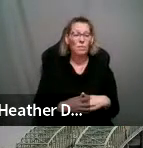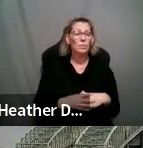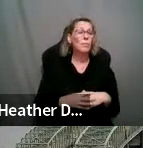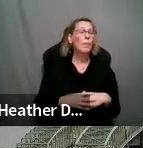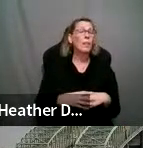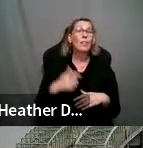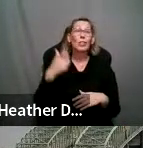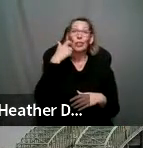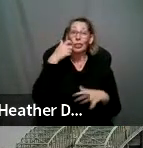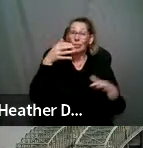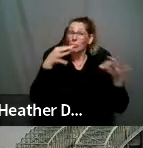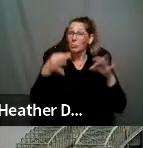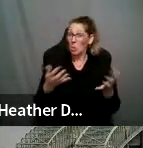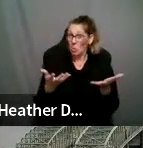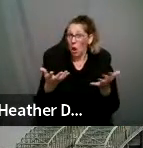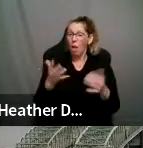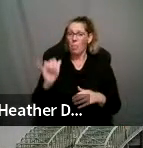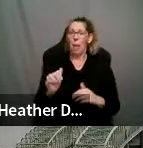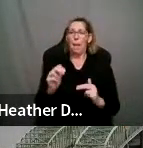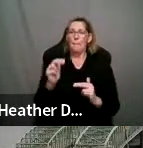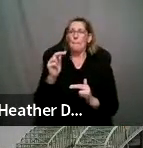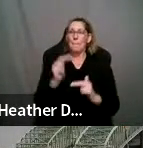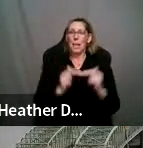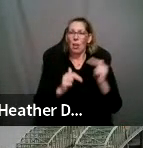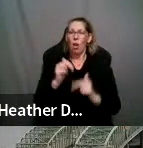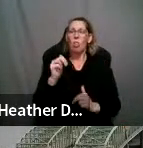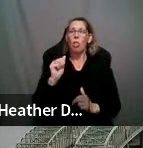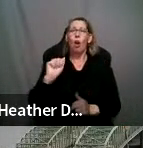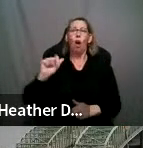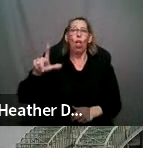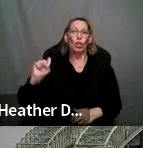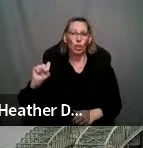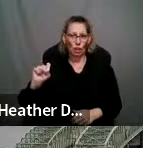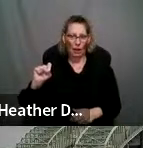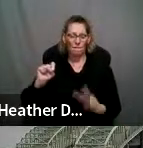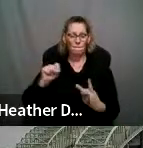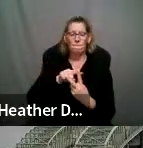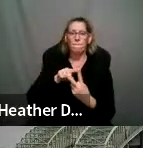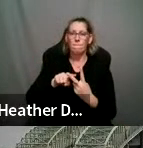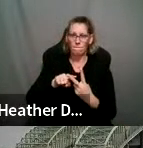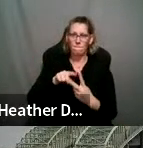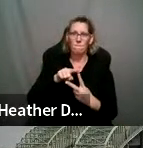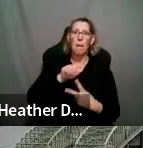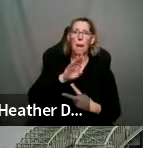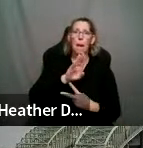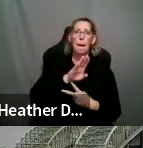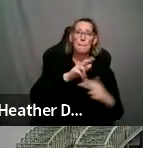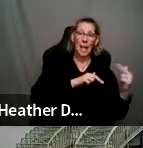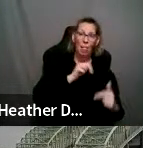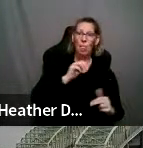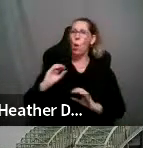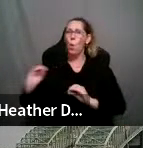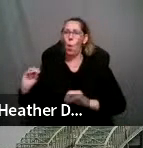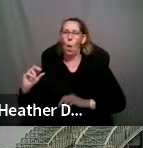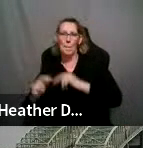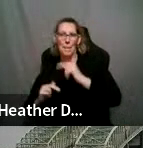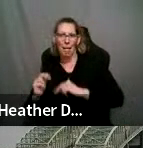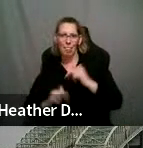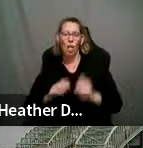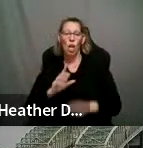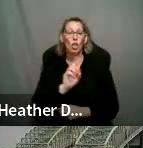I just described is the build alternative. We're looking at two alternatives, build and no build. The draft